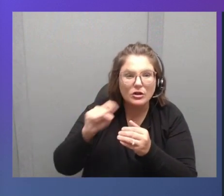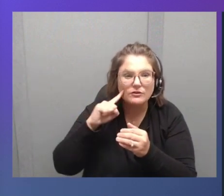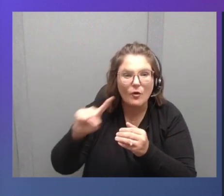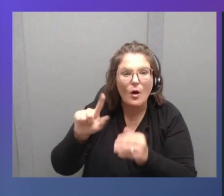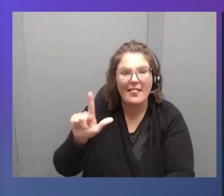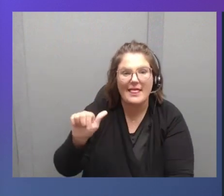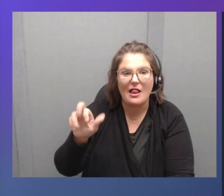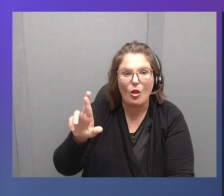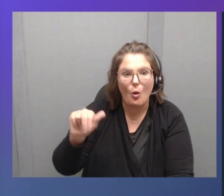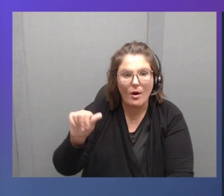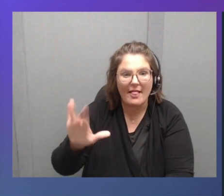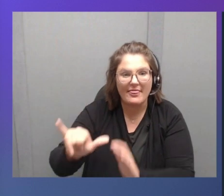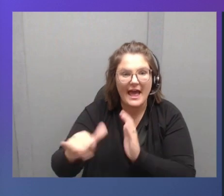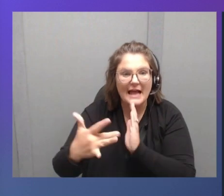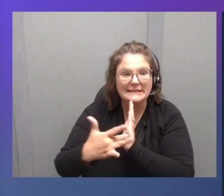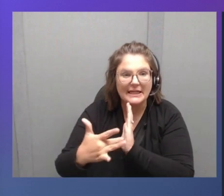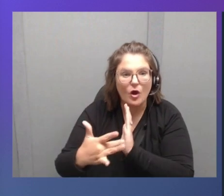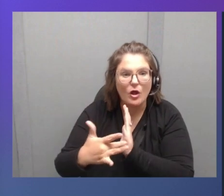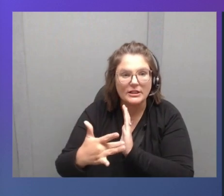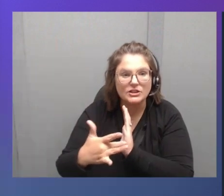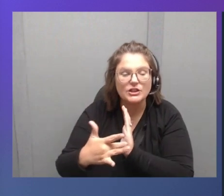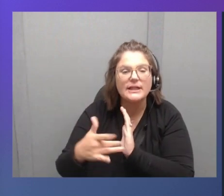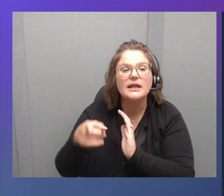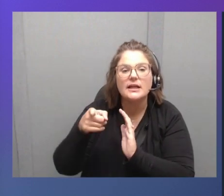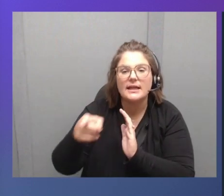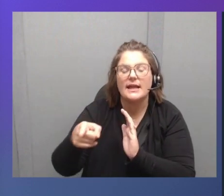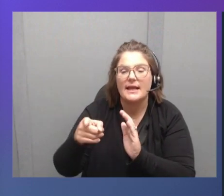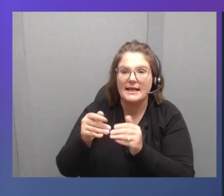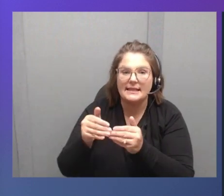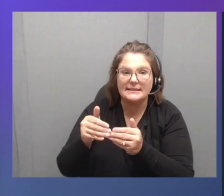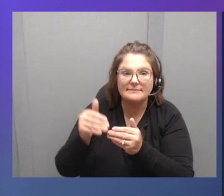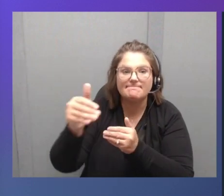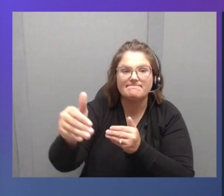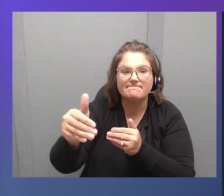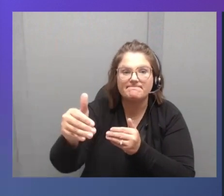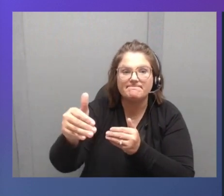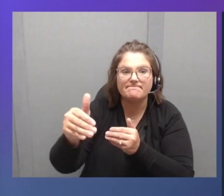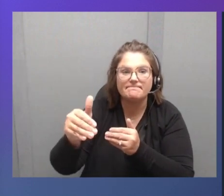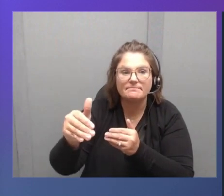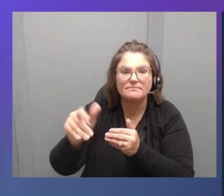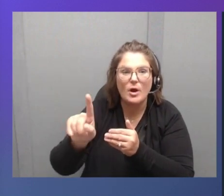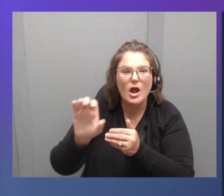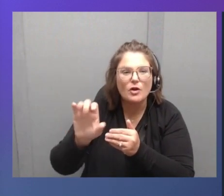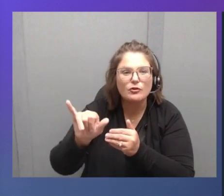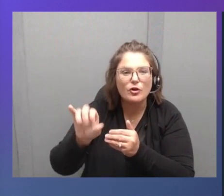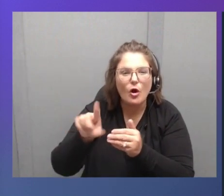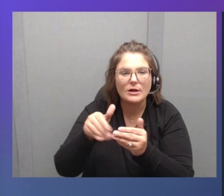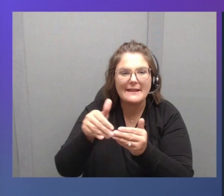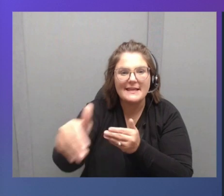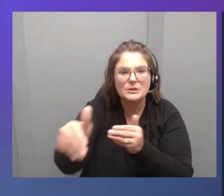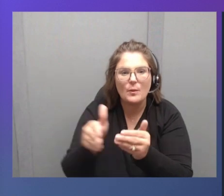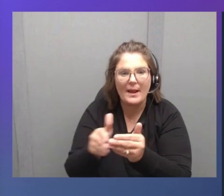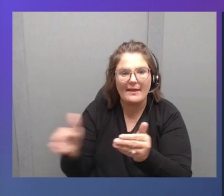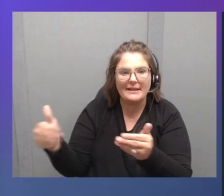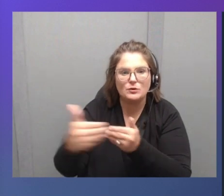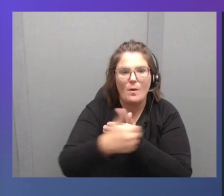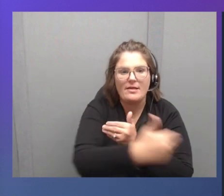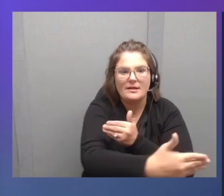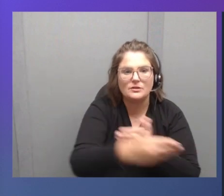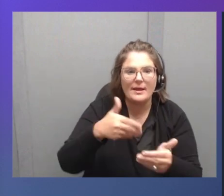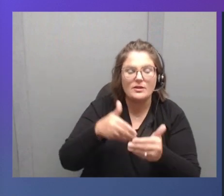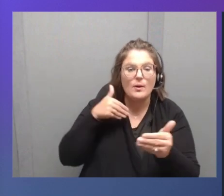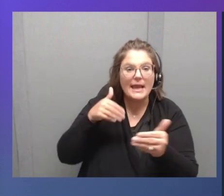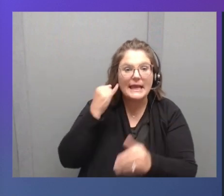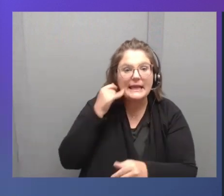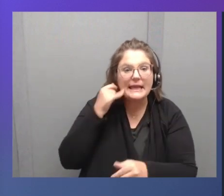LoRa technology we talked about earlier, that goes maybe a couple of 100 yards in all directions. So you have a device, such an Echo device or a Ring device, maybe